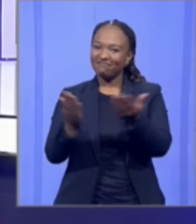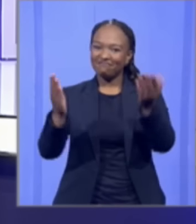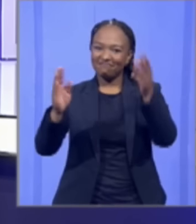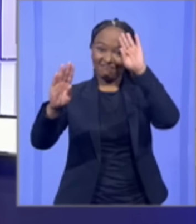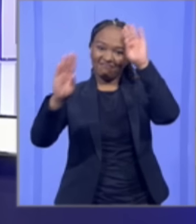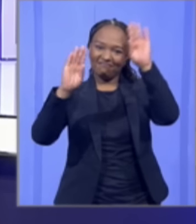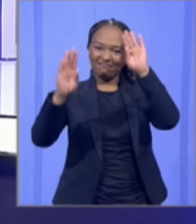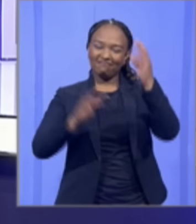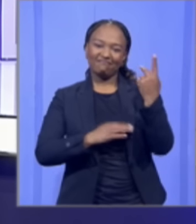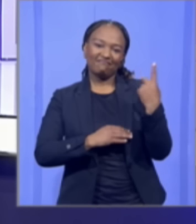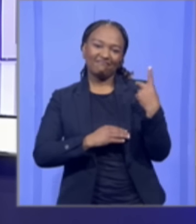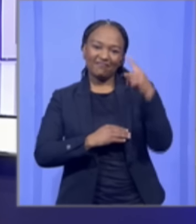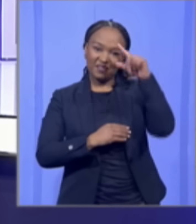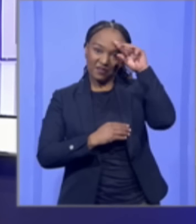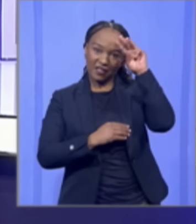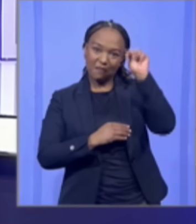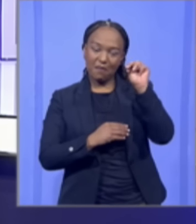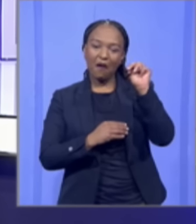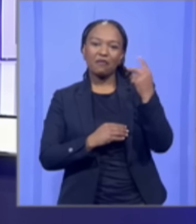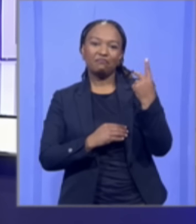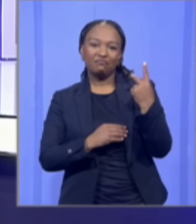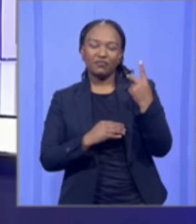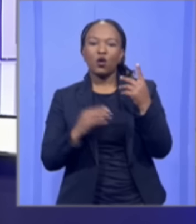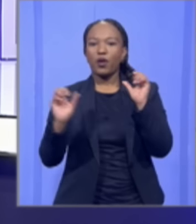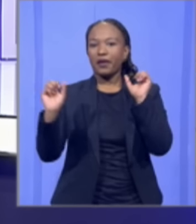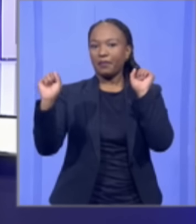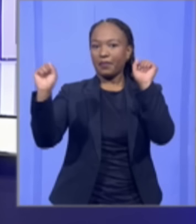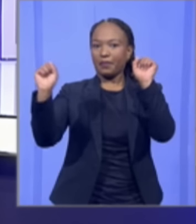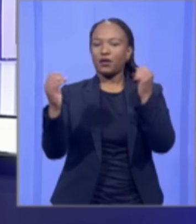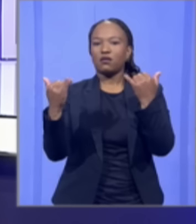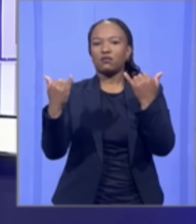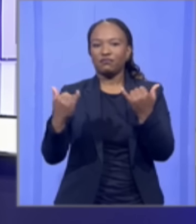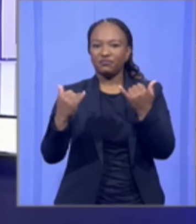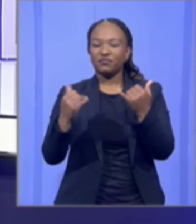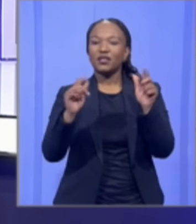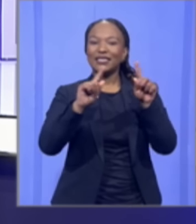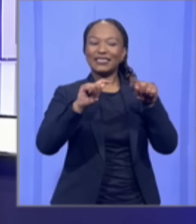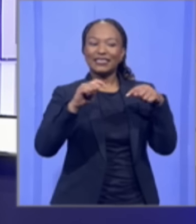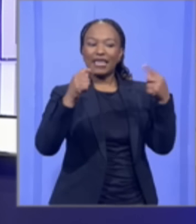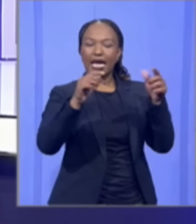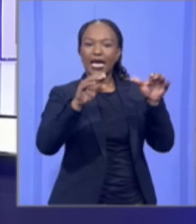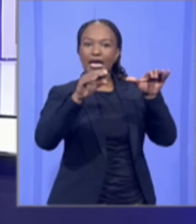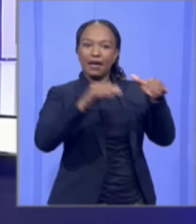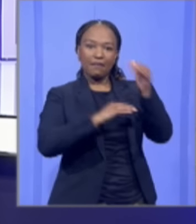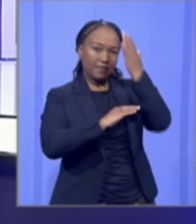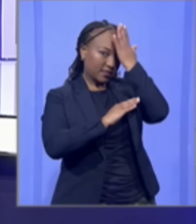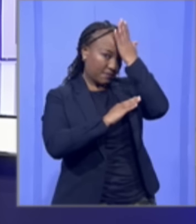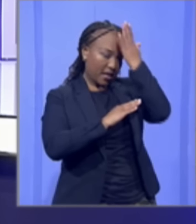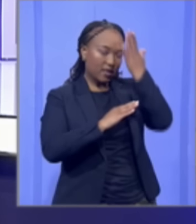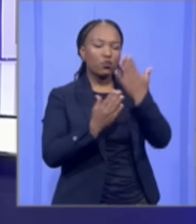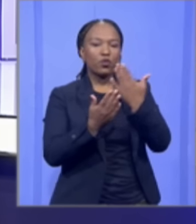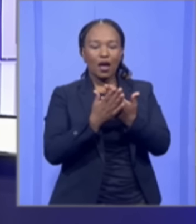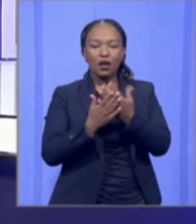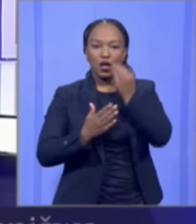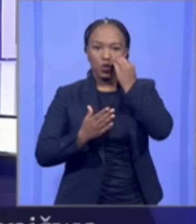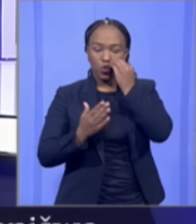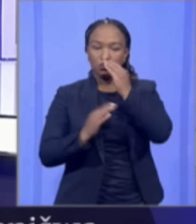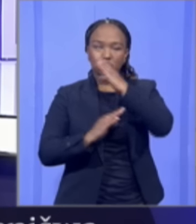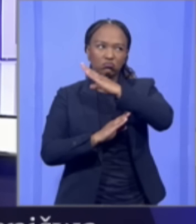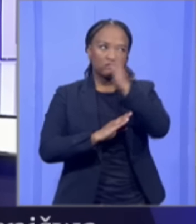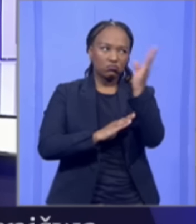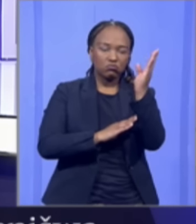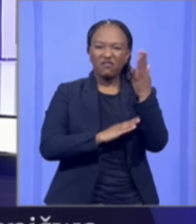le Mphoteme re swarišane tsela ye mmogo bjalo ka ge re romilwe ke sehlopha sa ditaba tša Sepedi go tla go lesolela ditaba tšeo di hlwego di direga mosegare